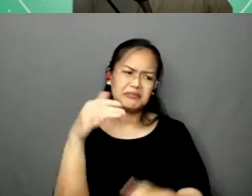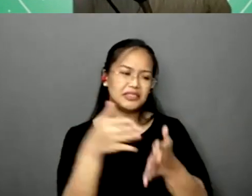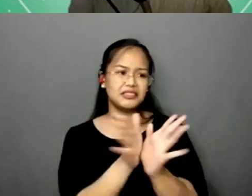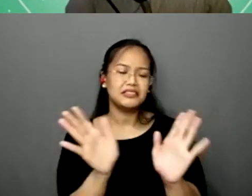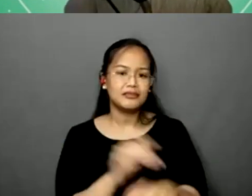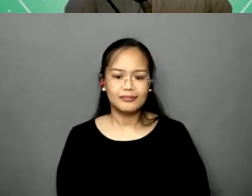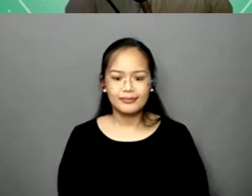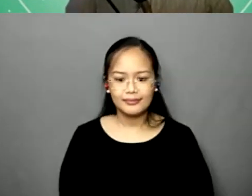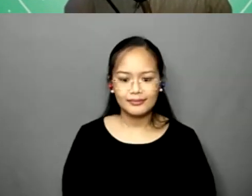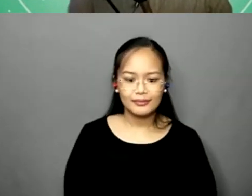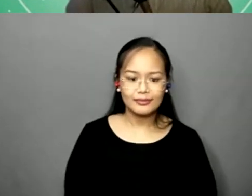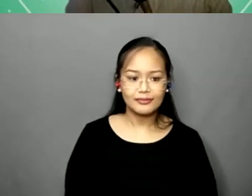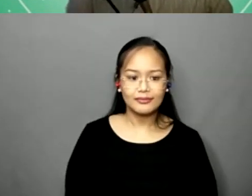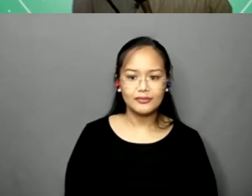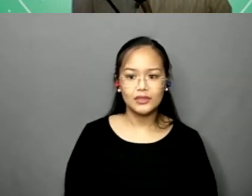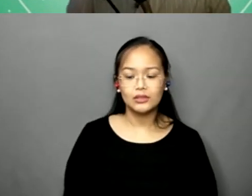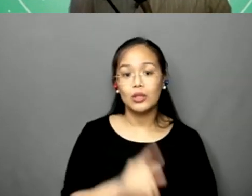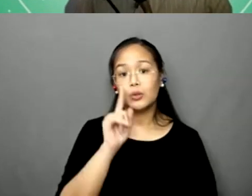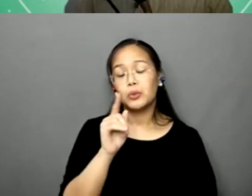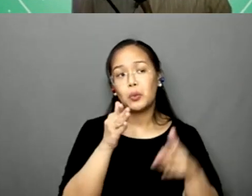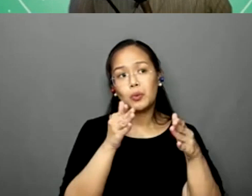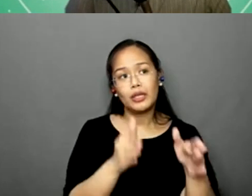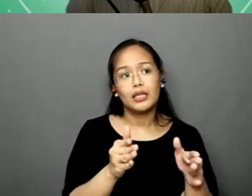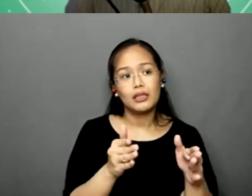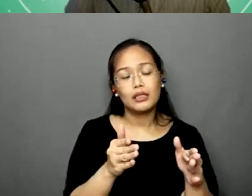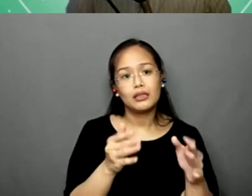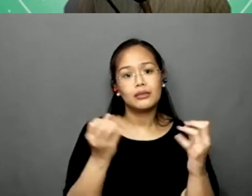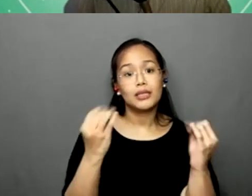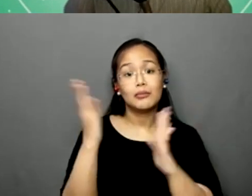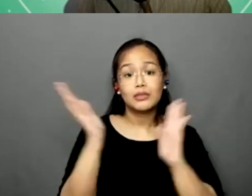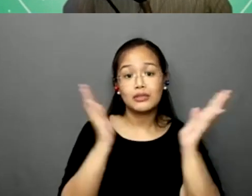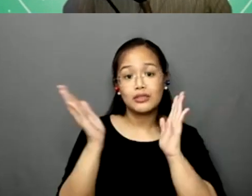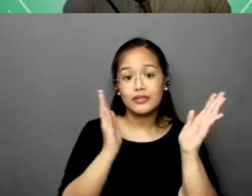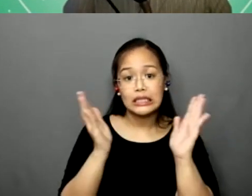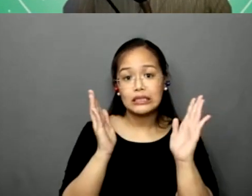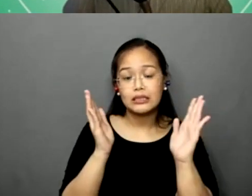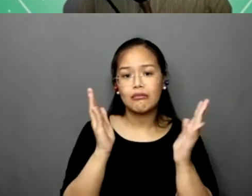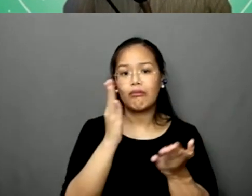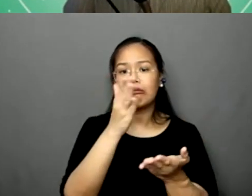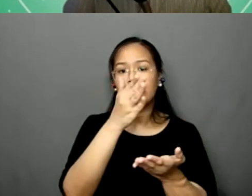general. Okay. One way I would say that a lot of services that were stopped